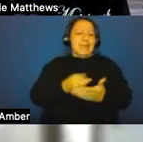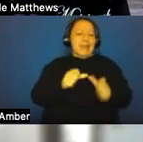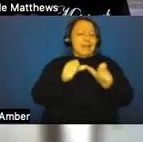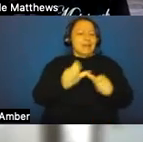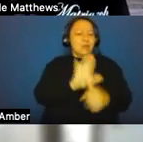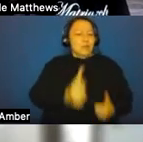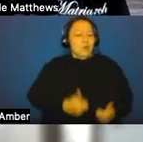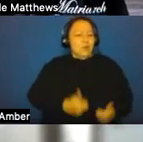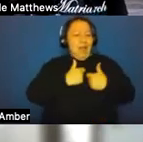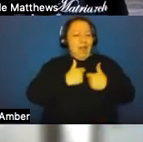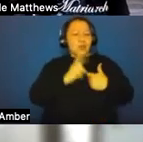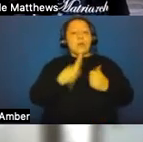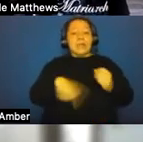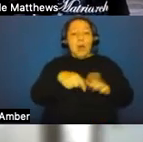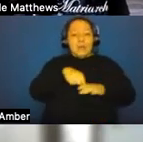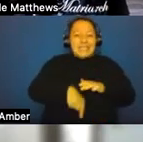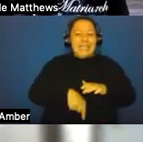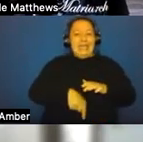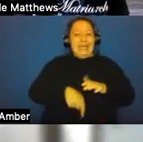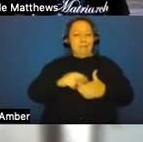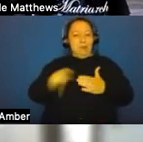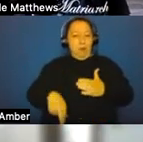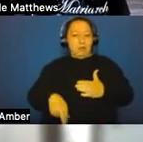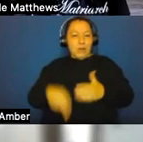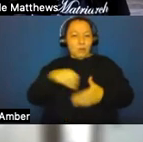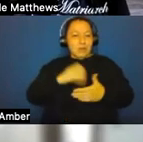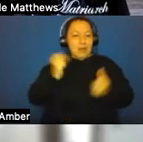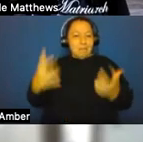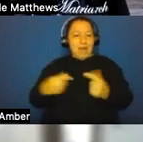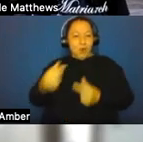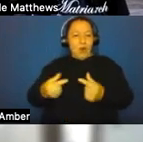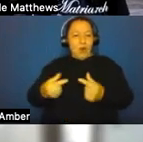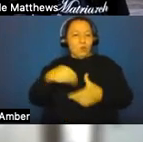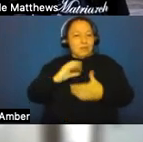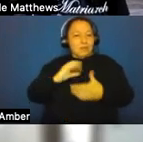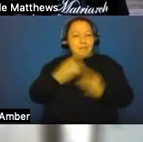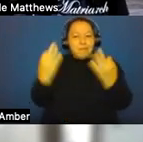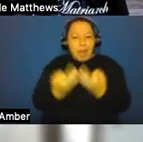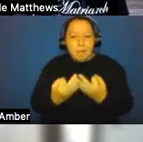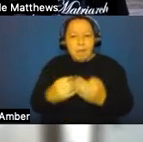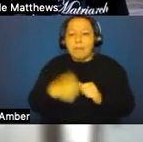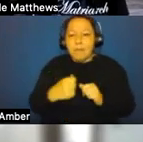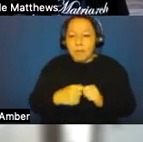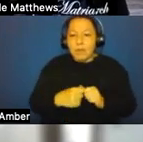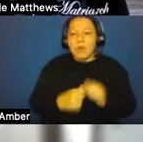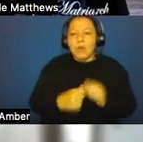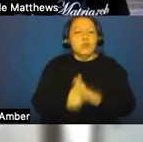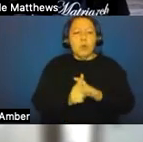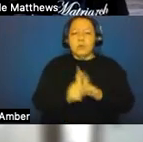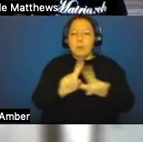whole many generations of our families. And so just be keeping that in mind, that it shows up in ways that we don't expect